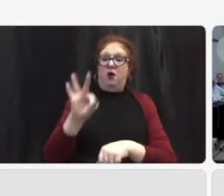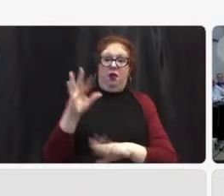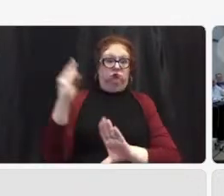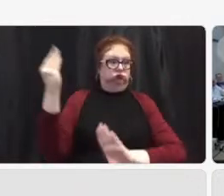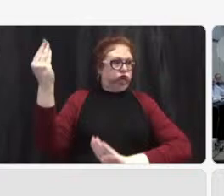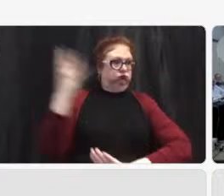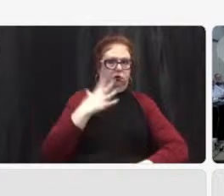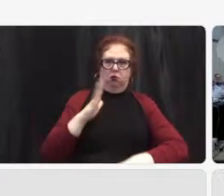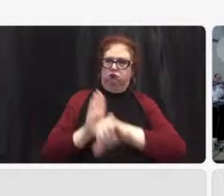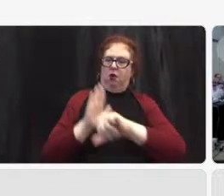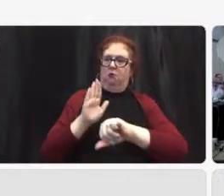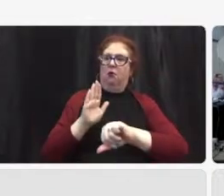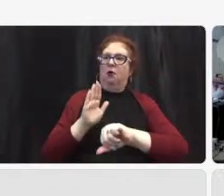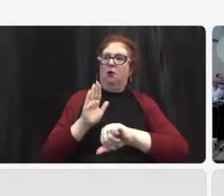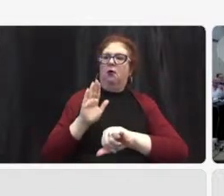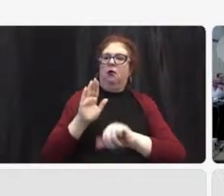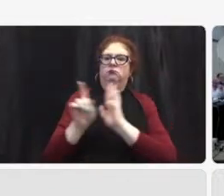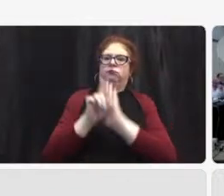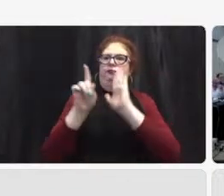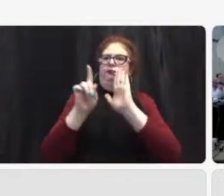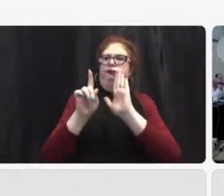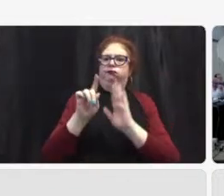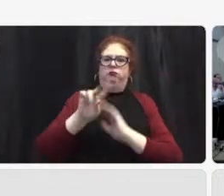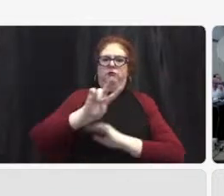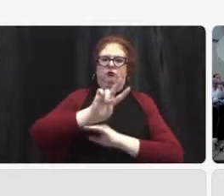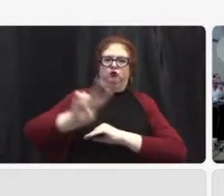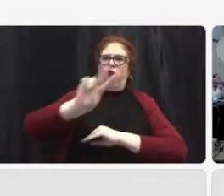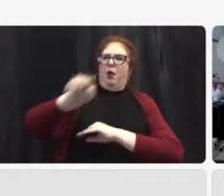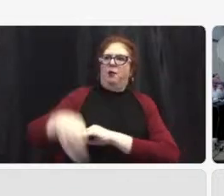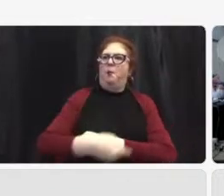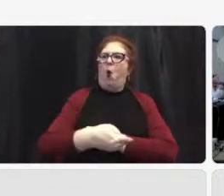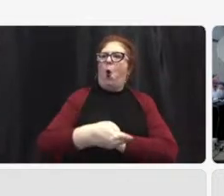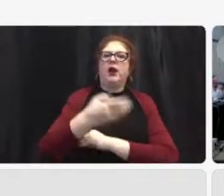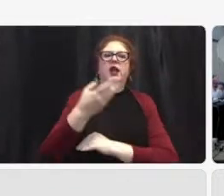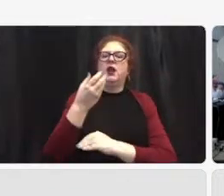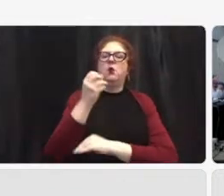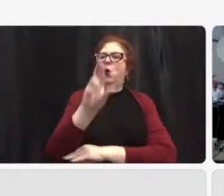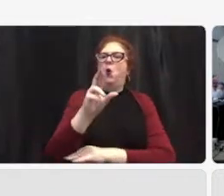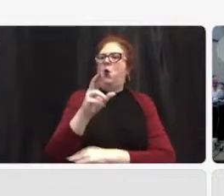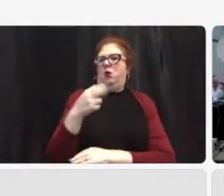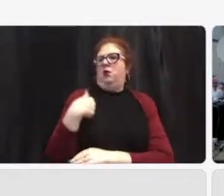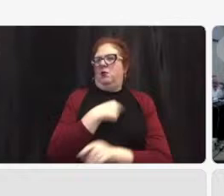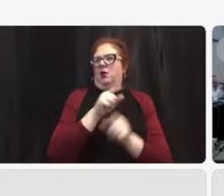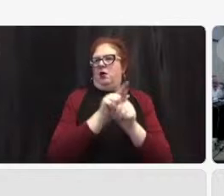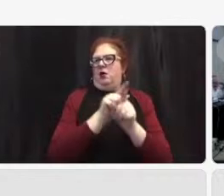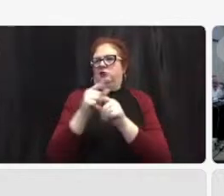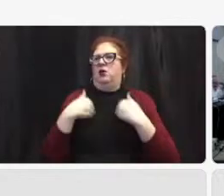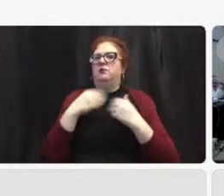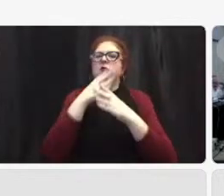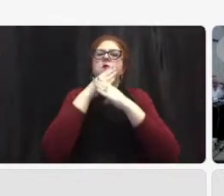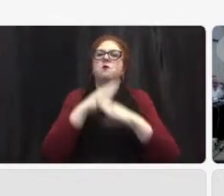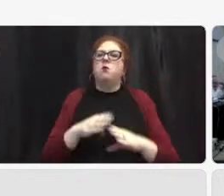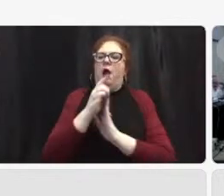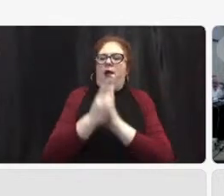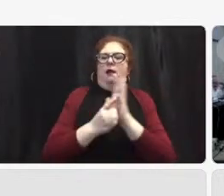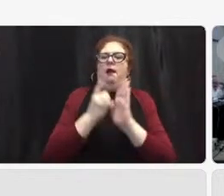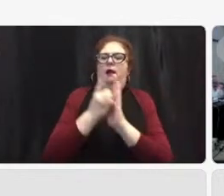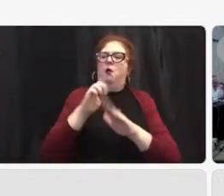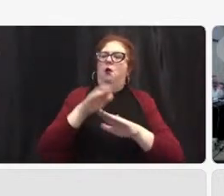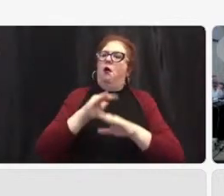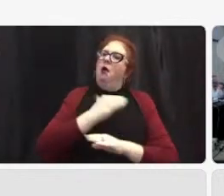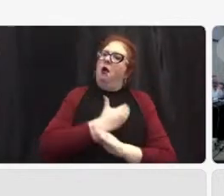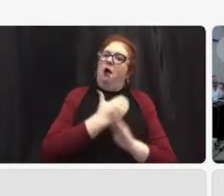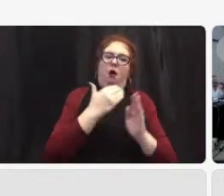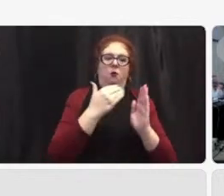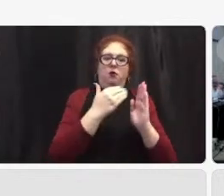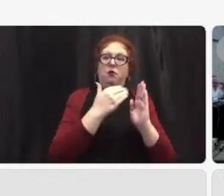that, hey, the Ring camera's going off at 2 in the morning or whatever. We also have quiet hours on our listing.